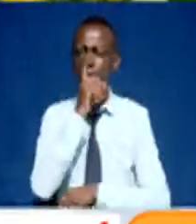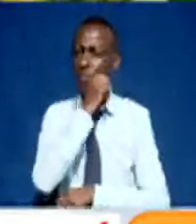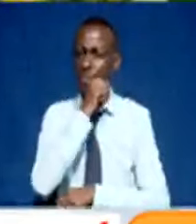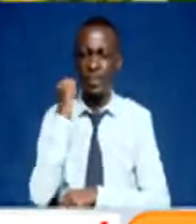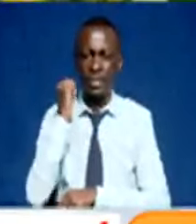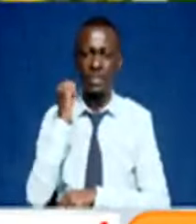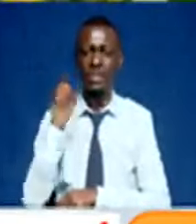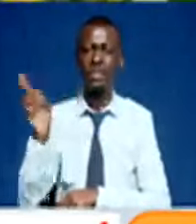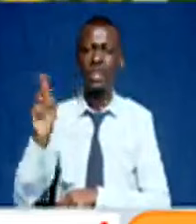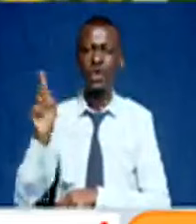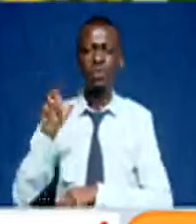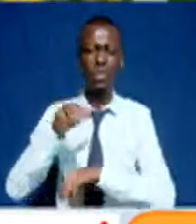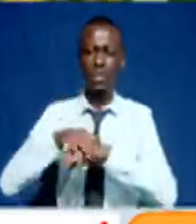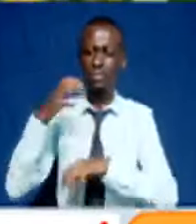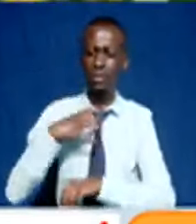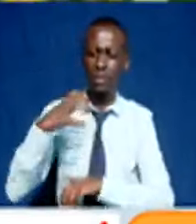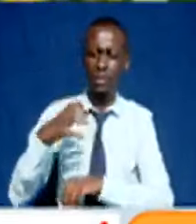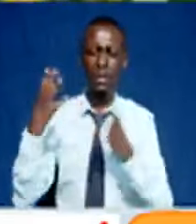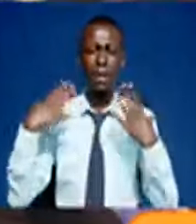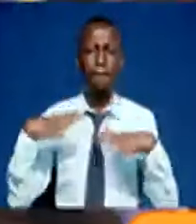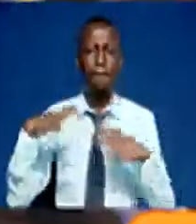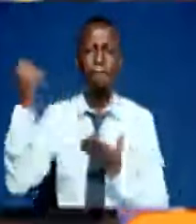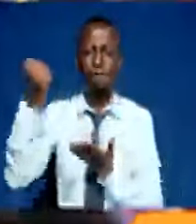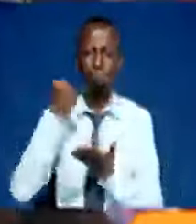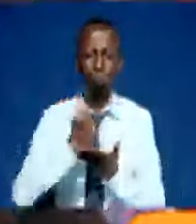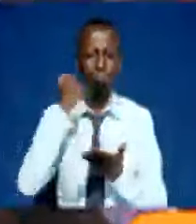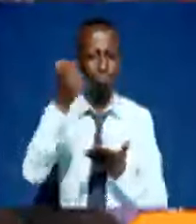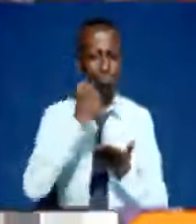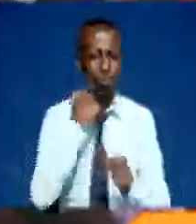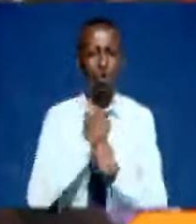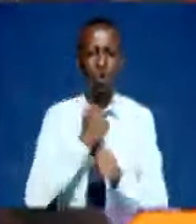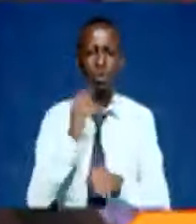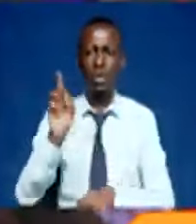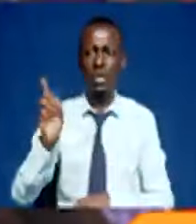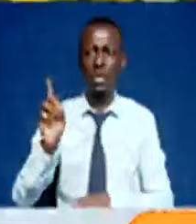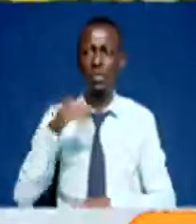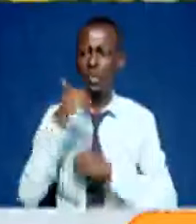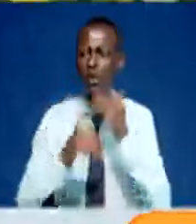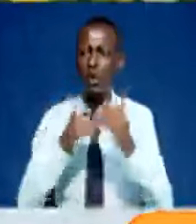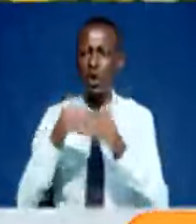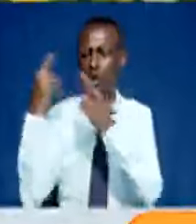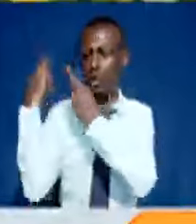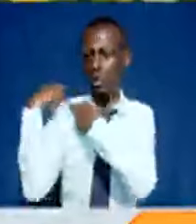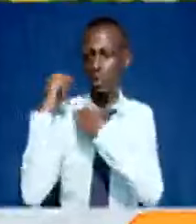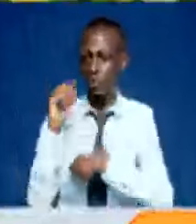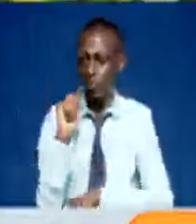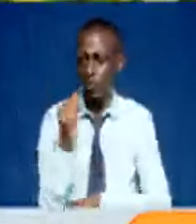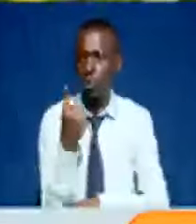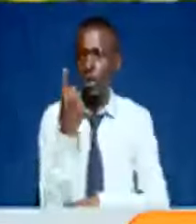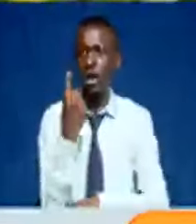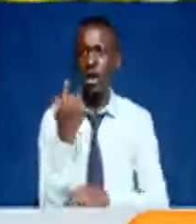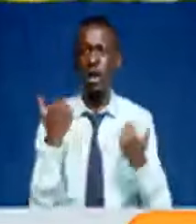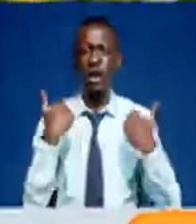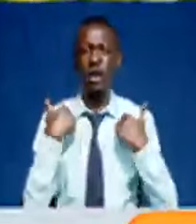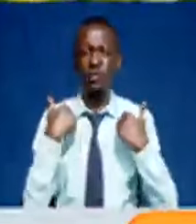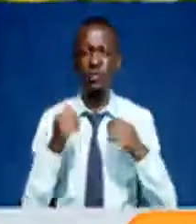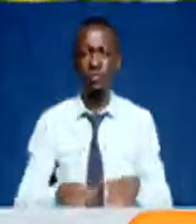in Nairobi. She employs people in Nairobi. We have a singular duty to make